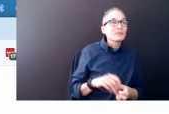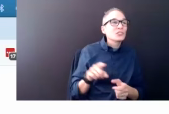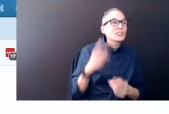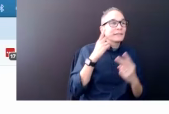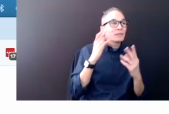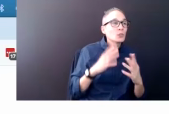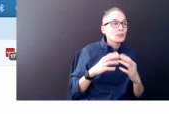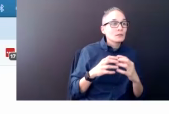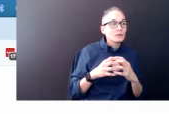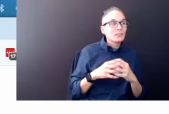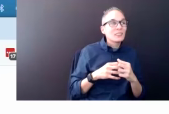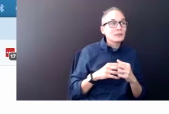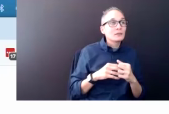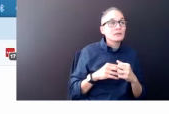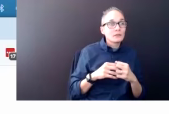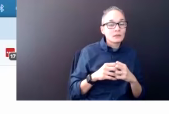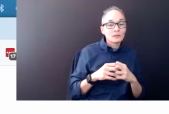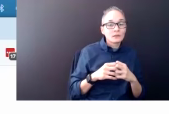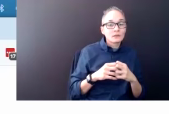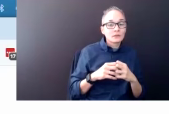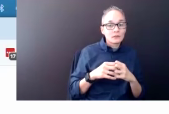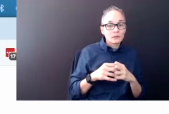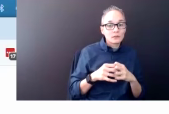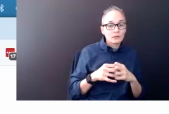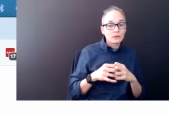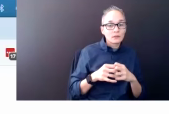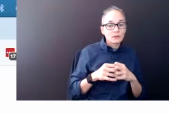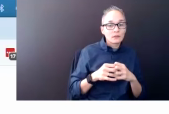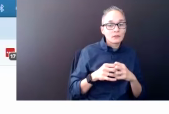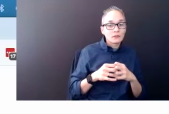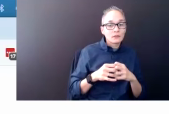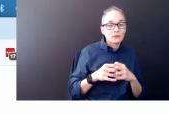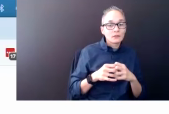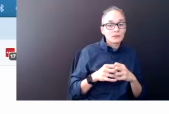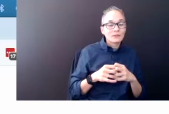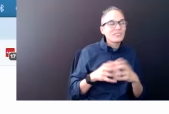viewer. God, I thought I had it right. That's okay. You know what?